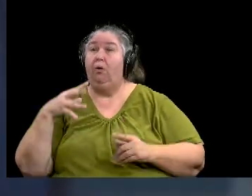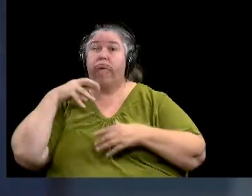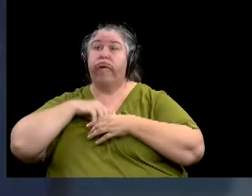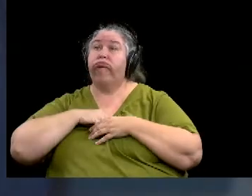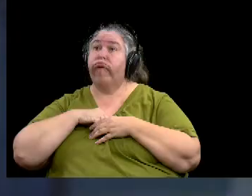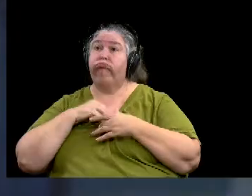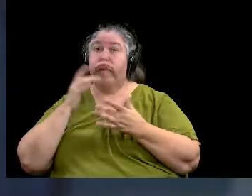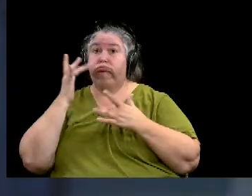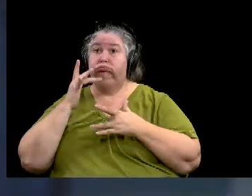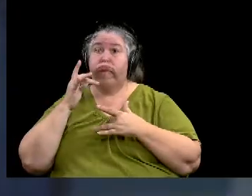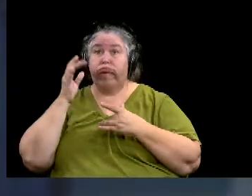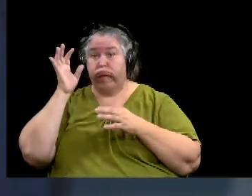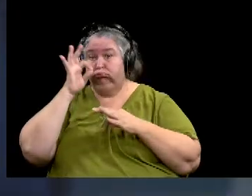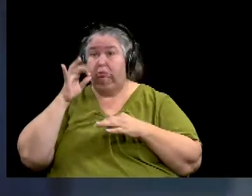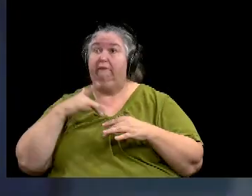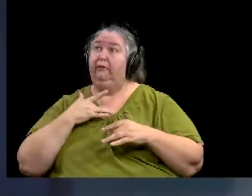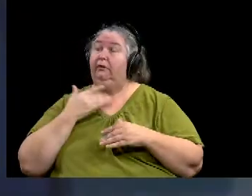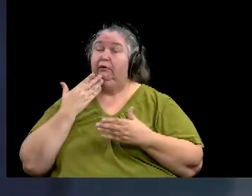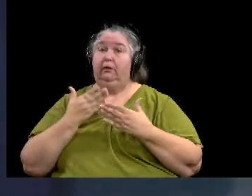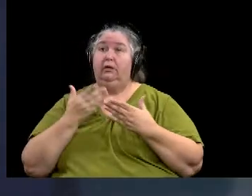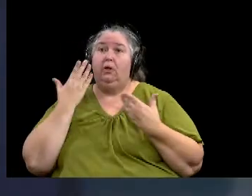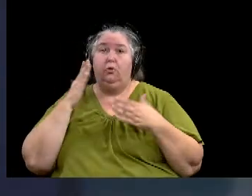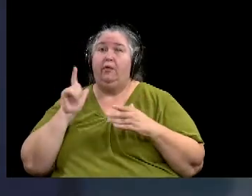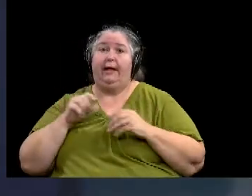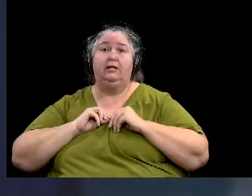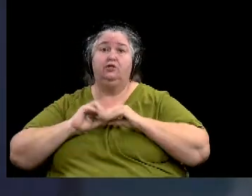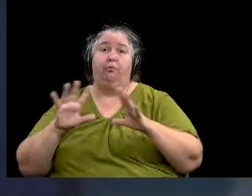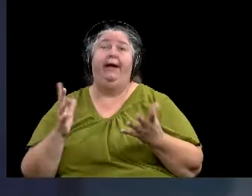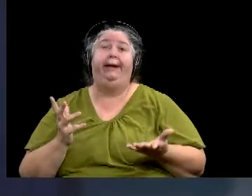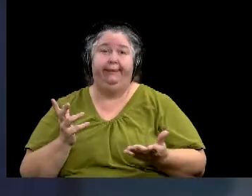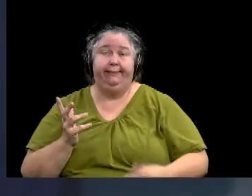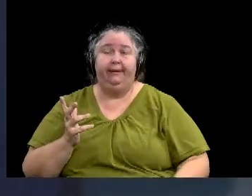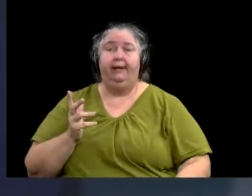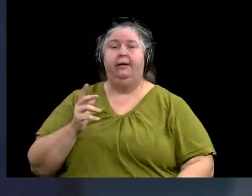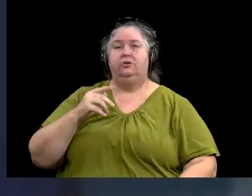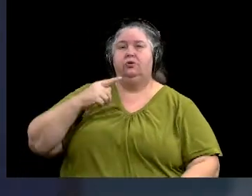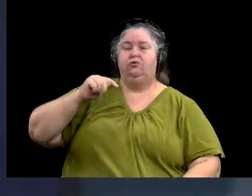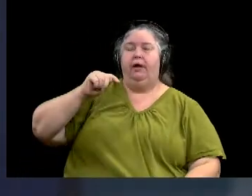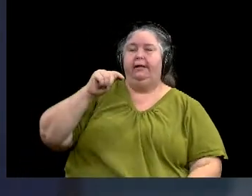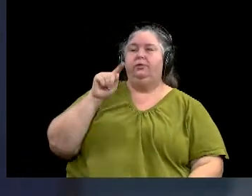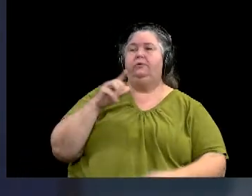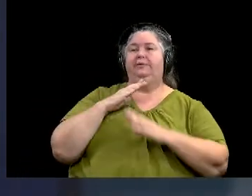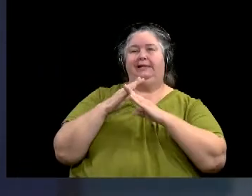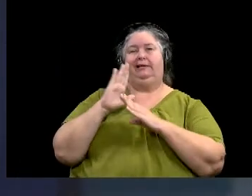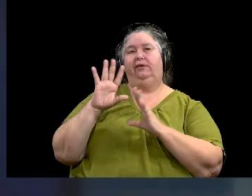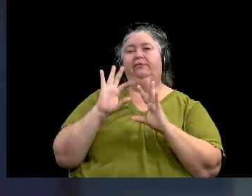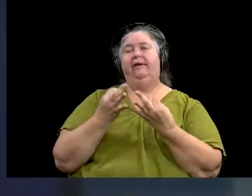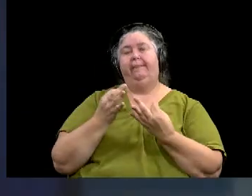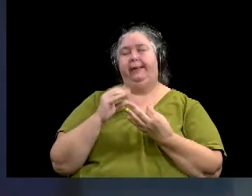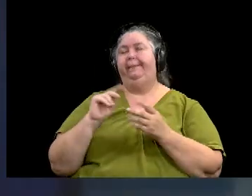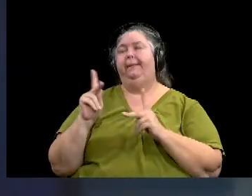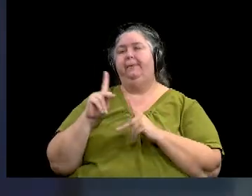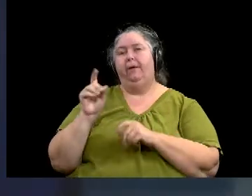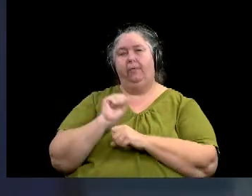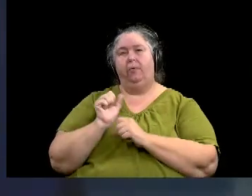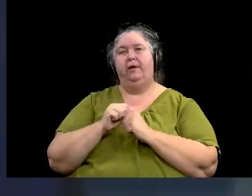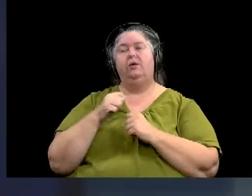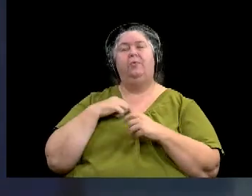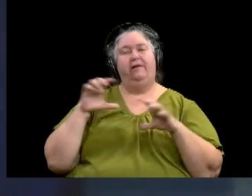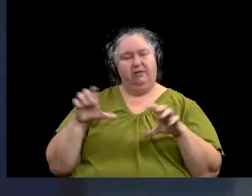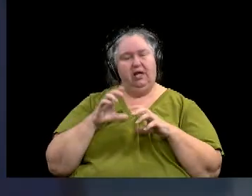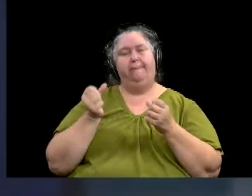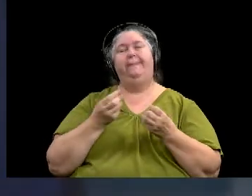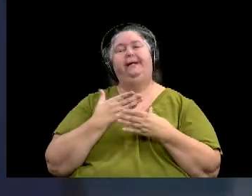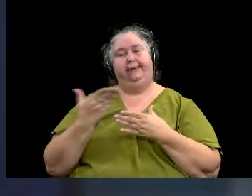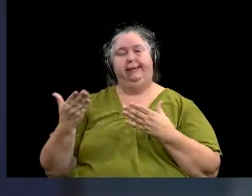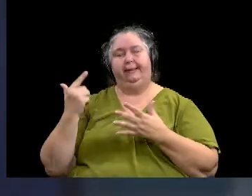to try to protect their family and people that they work with. And we've done a lot of things as well within the offices